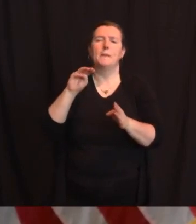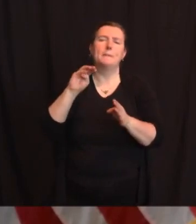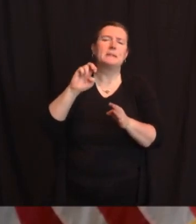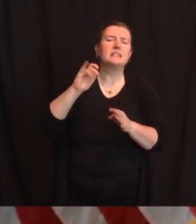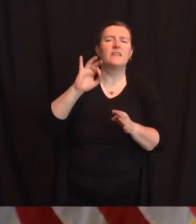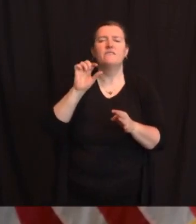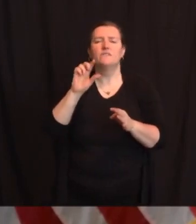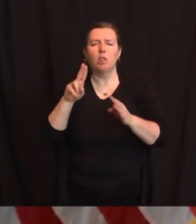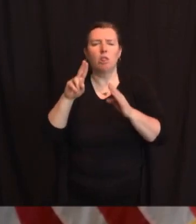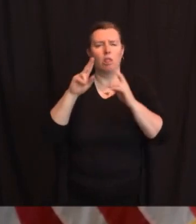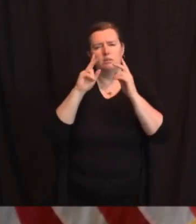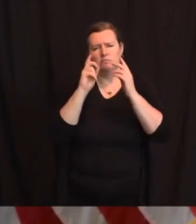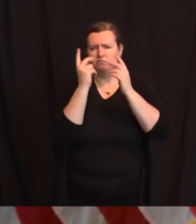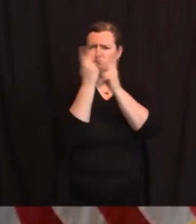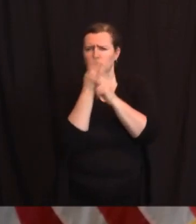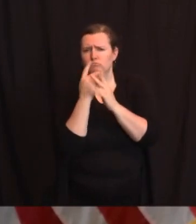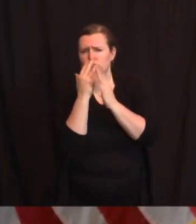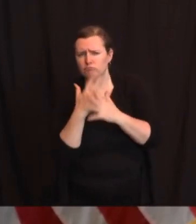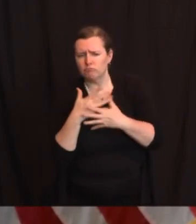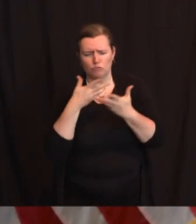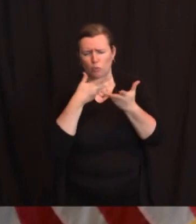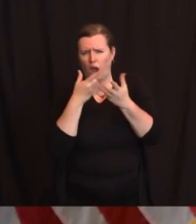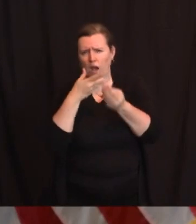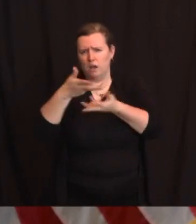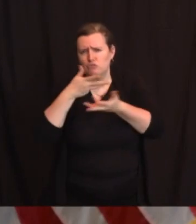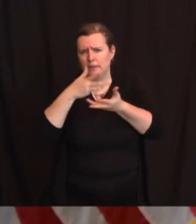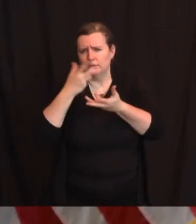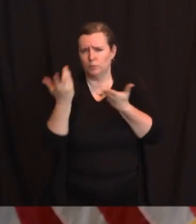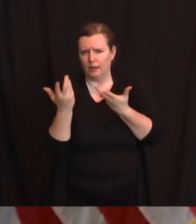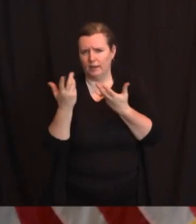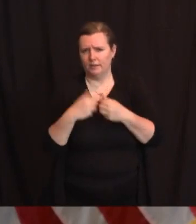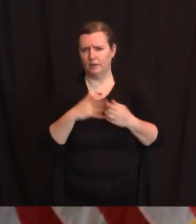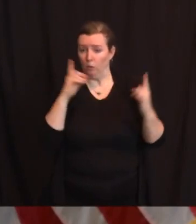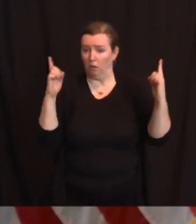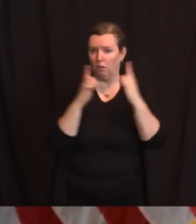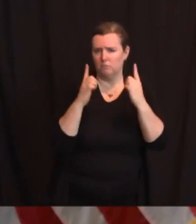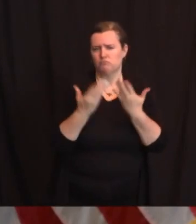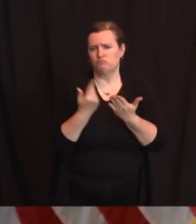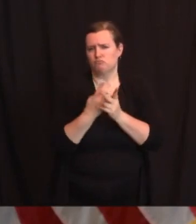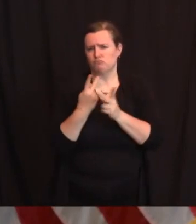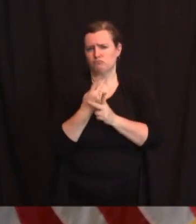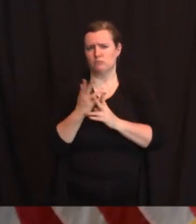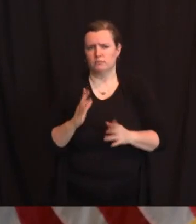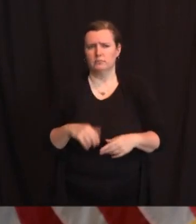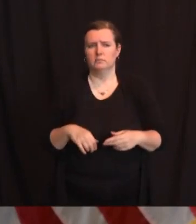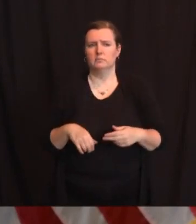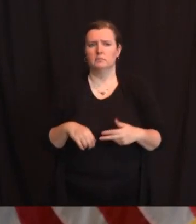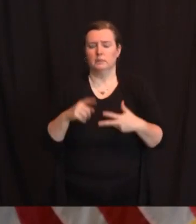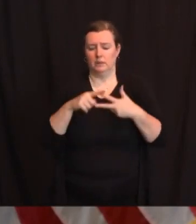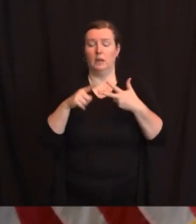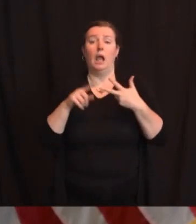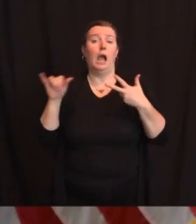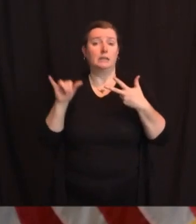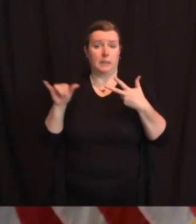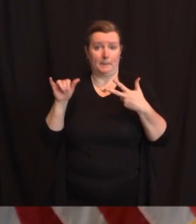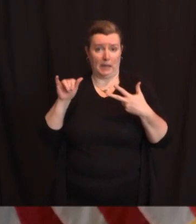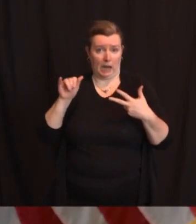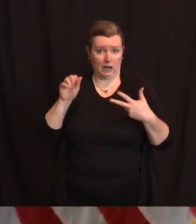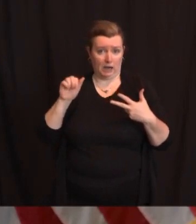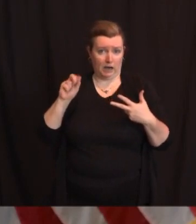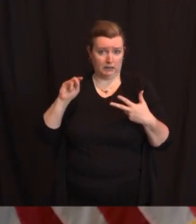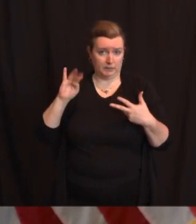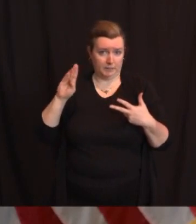all are desirous of. It's the movie versus the snapshot. Again, remember everybody, if you get tested positive